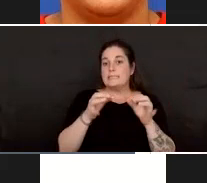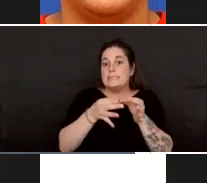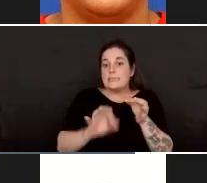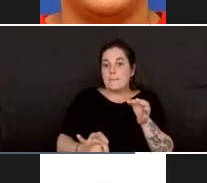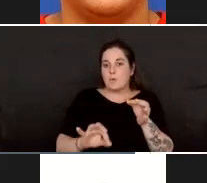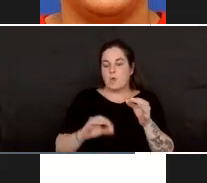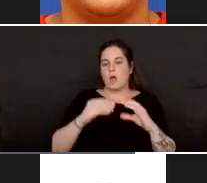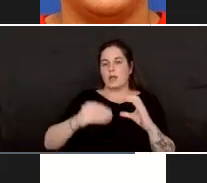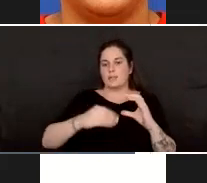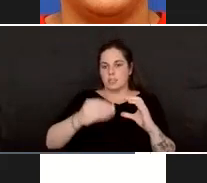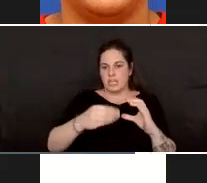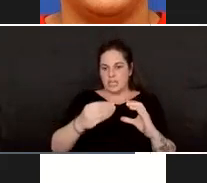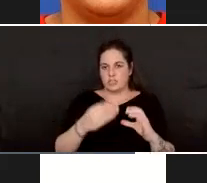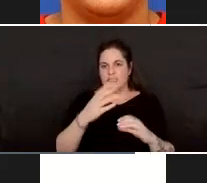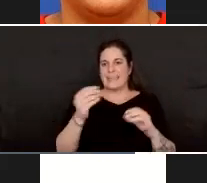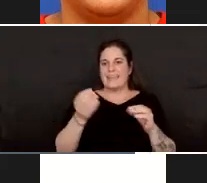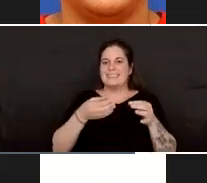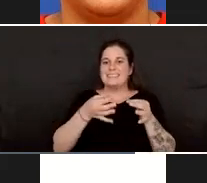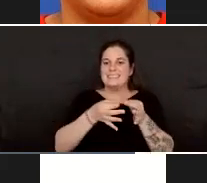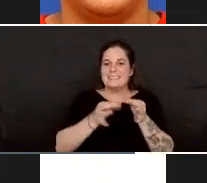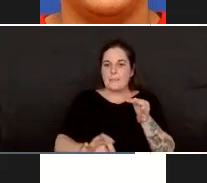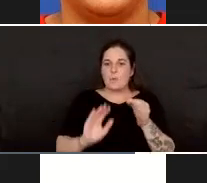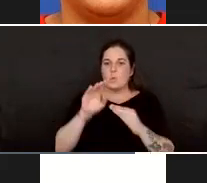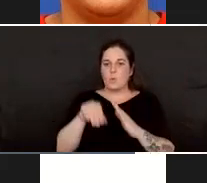create these simple type waves